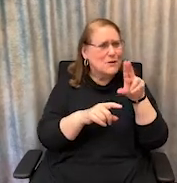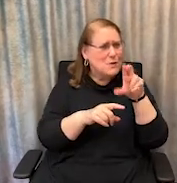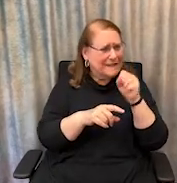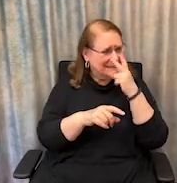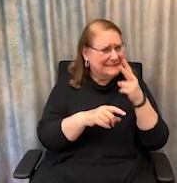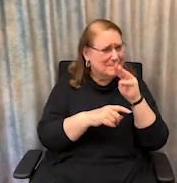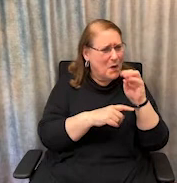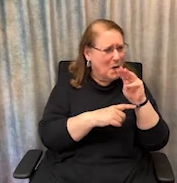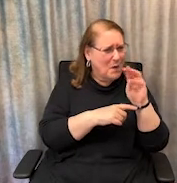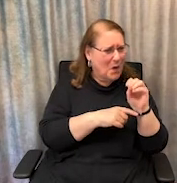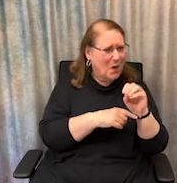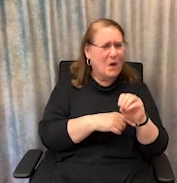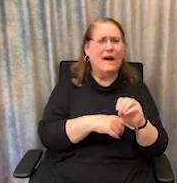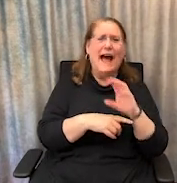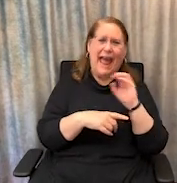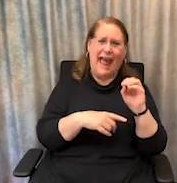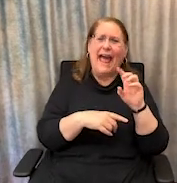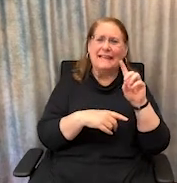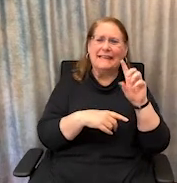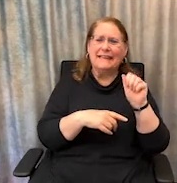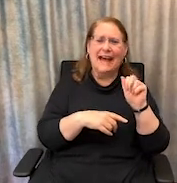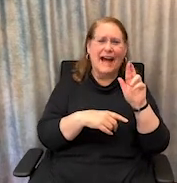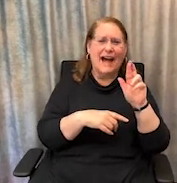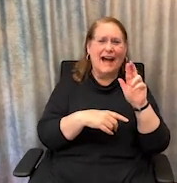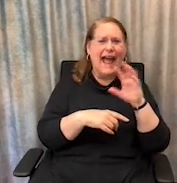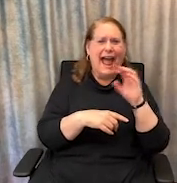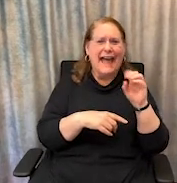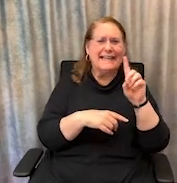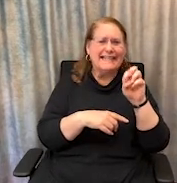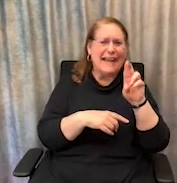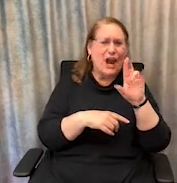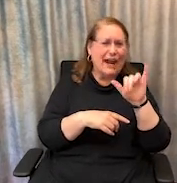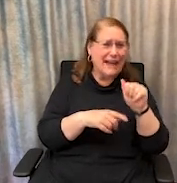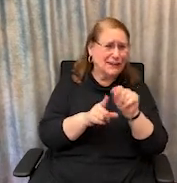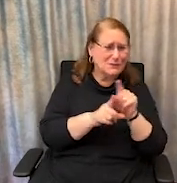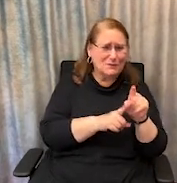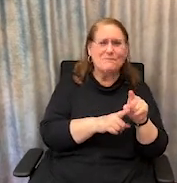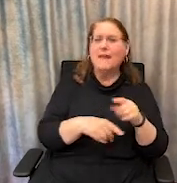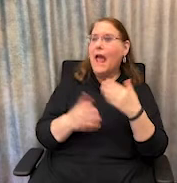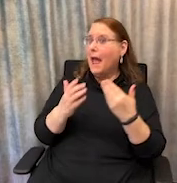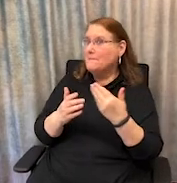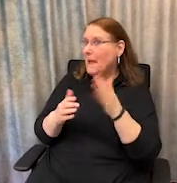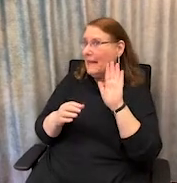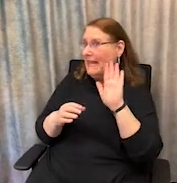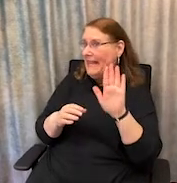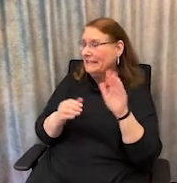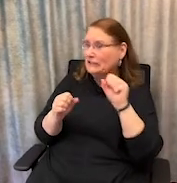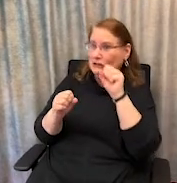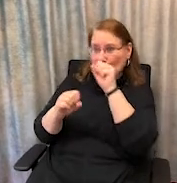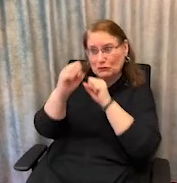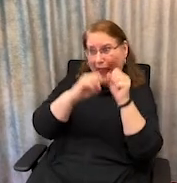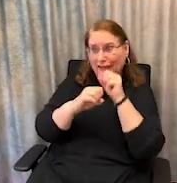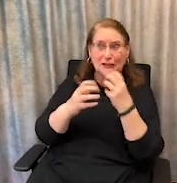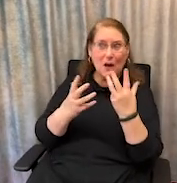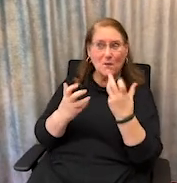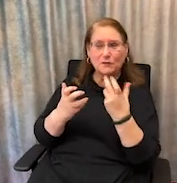see him and Deria and Johan in the best lighting. Maybe it's his strategy to be a bit mysterious, but yeah,